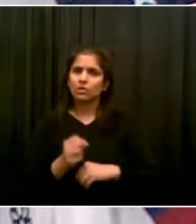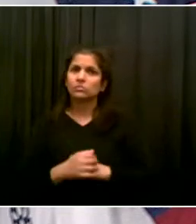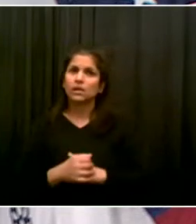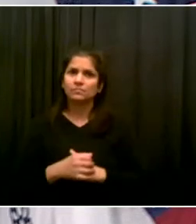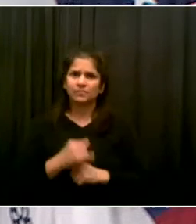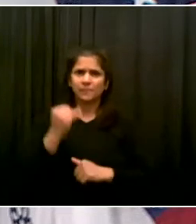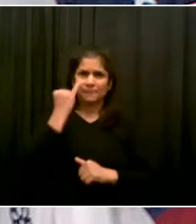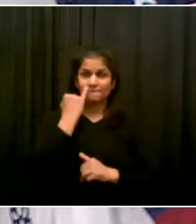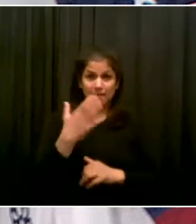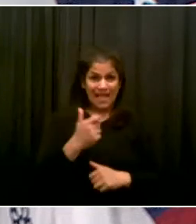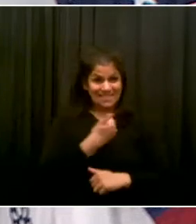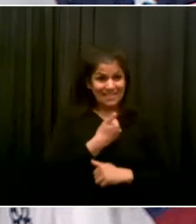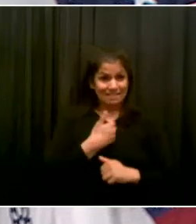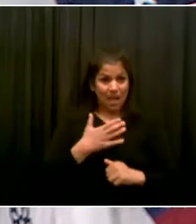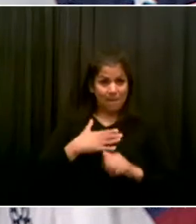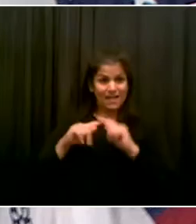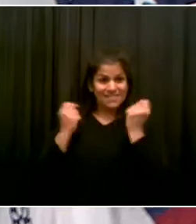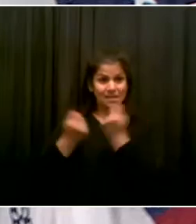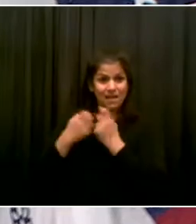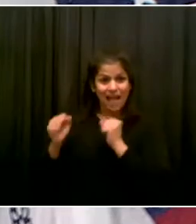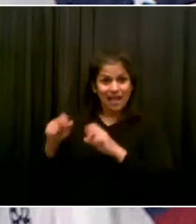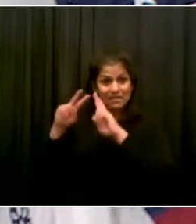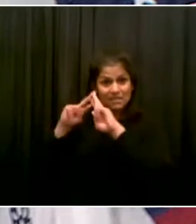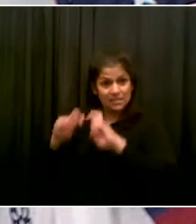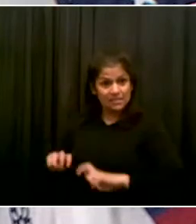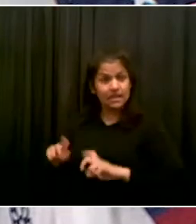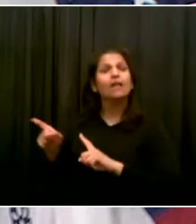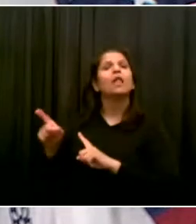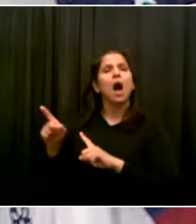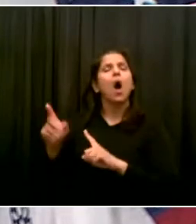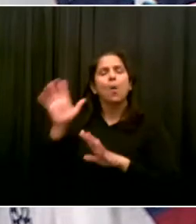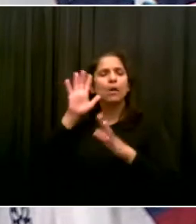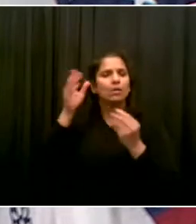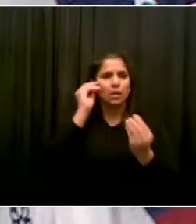with you. Okay, as we close down, everyone, look, a